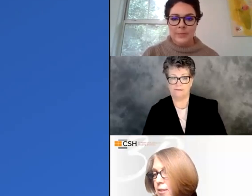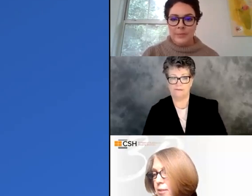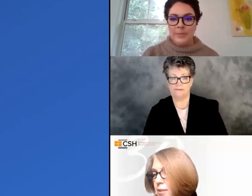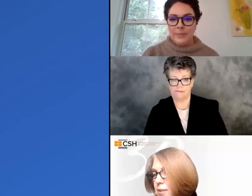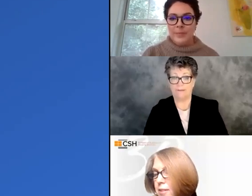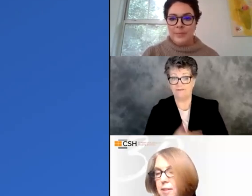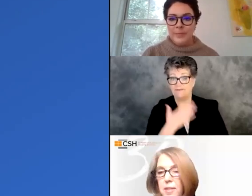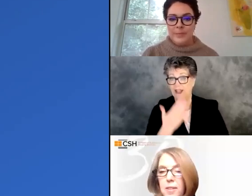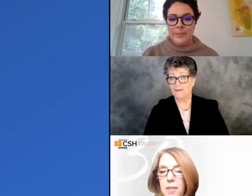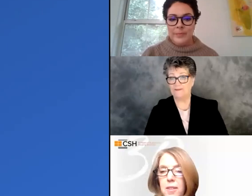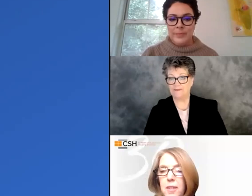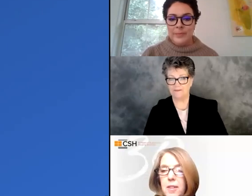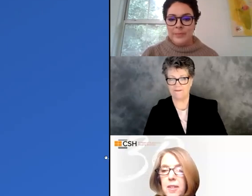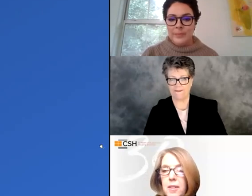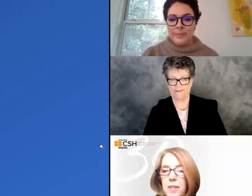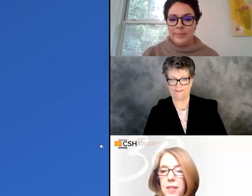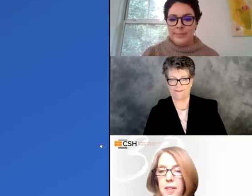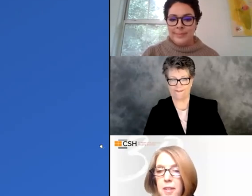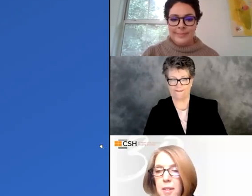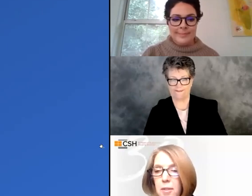Thank you.